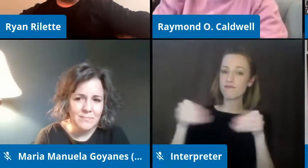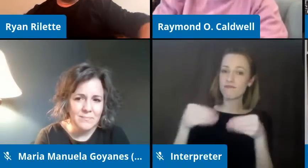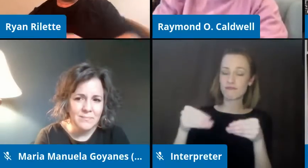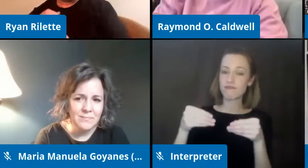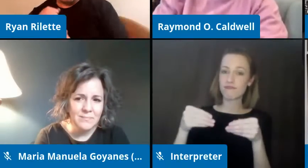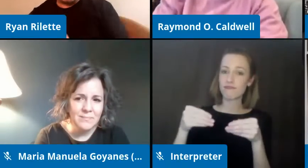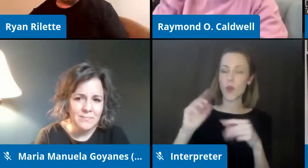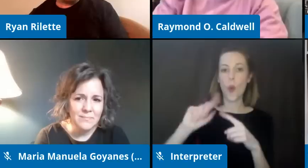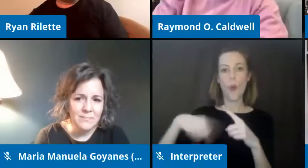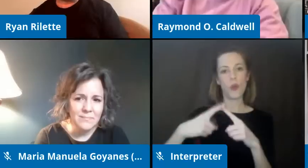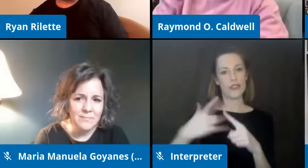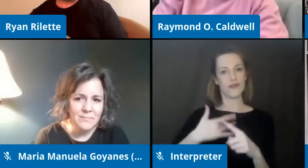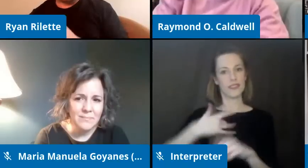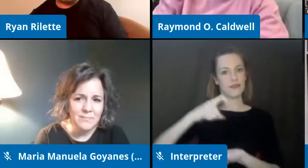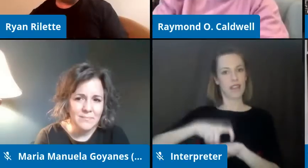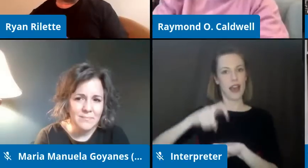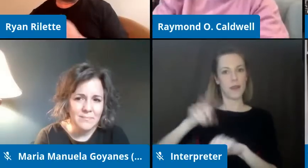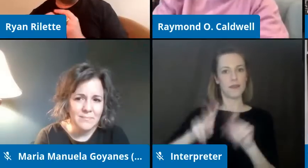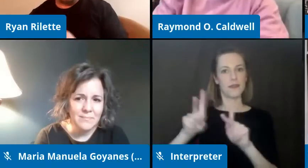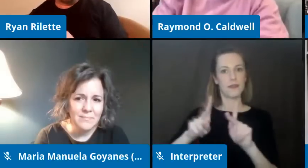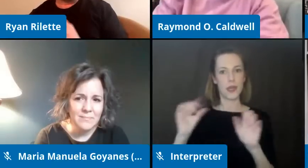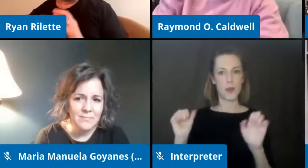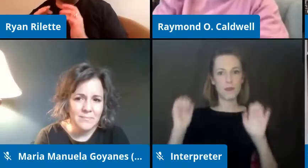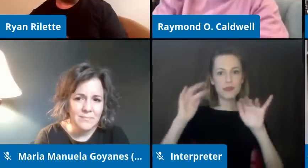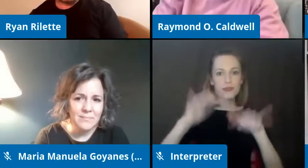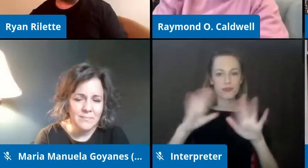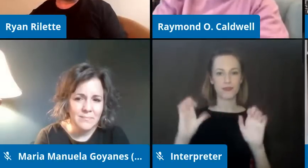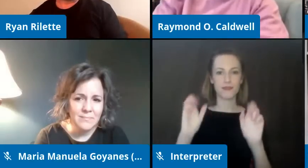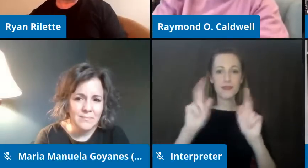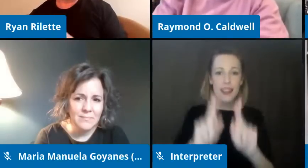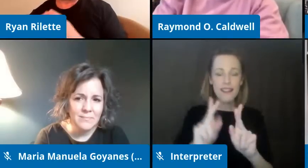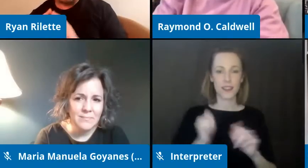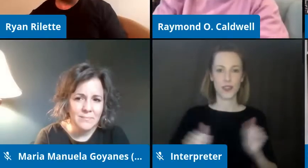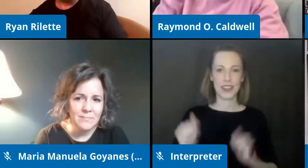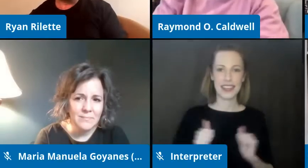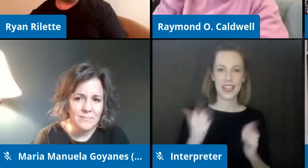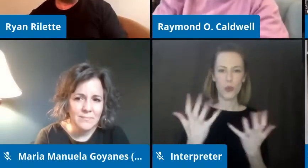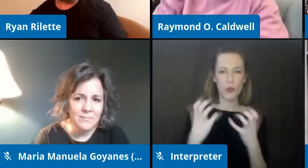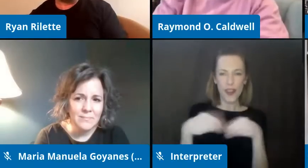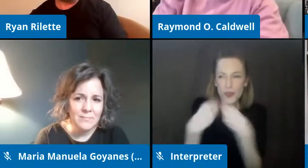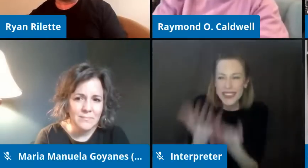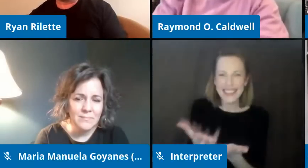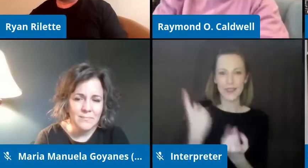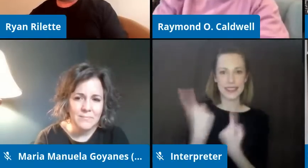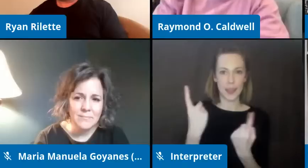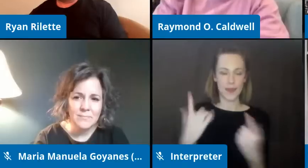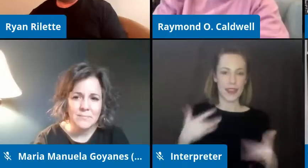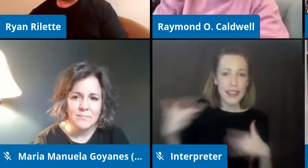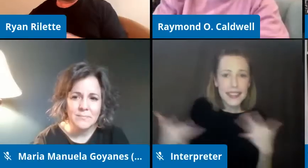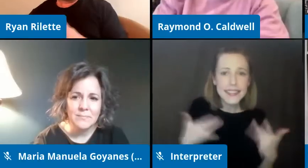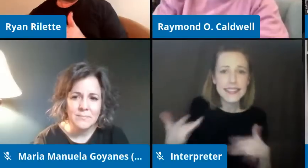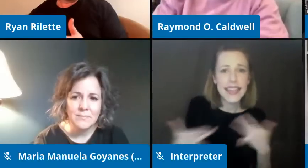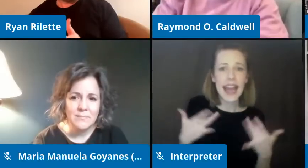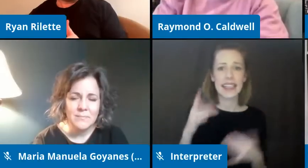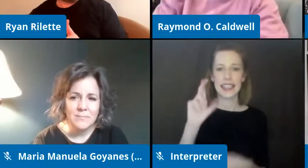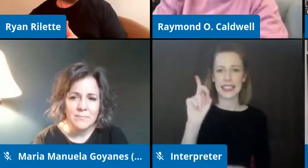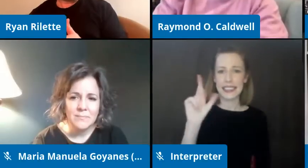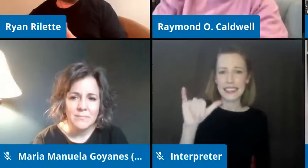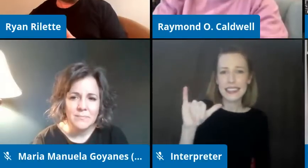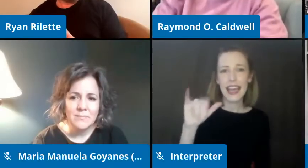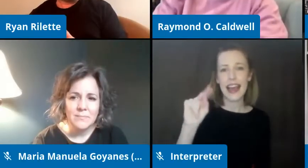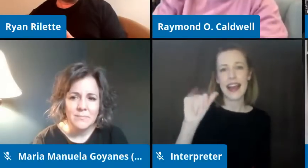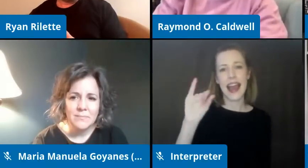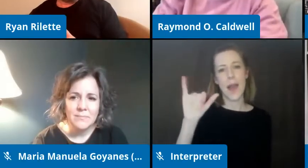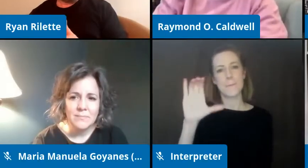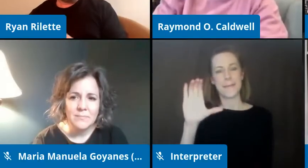to the theater, we're ready to give them something dynamic and bold and exciting, something that draws them to the theater. In order to do that, you